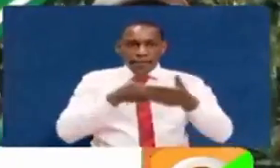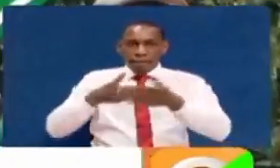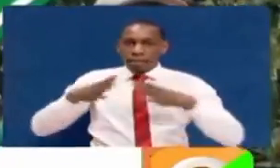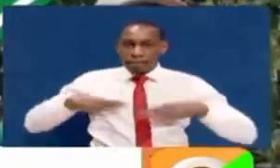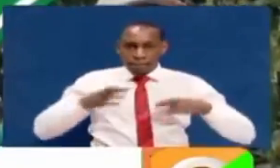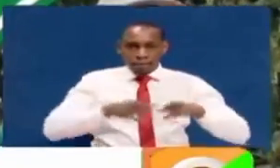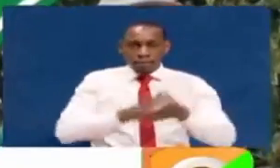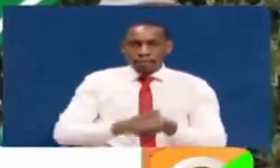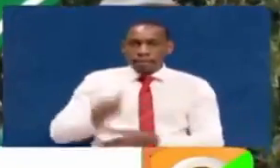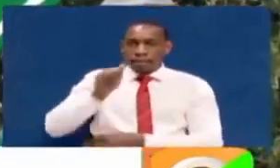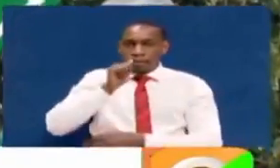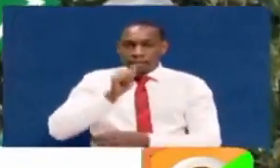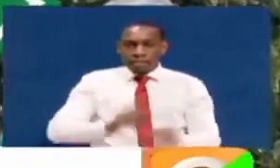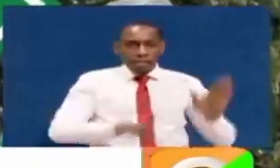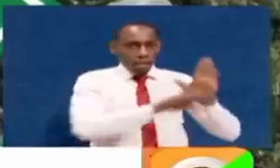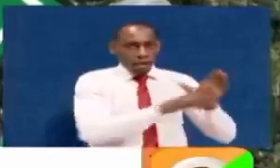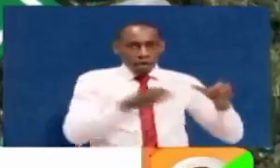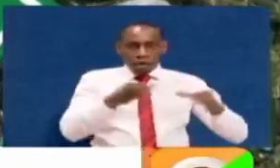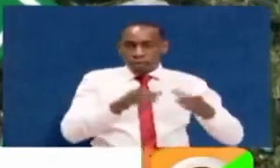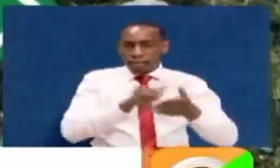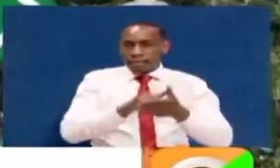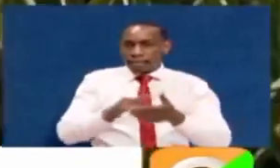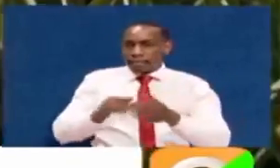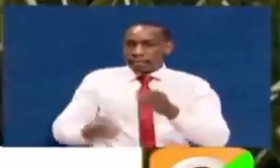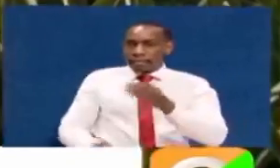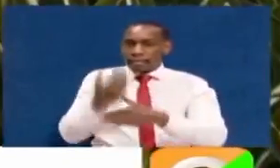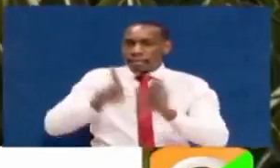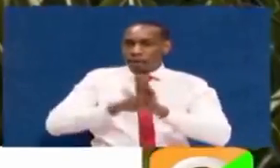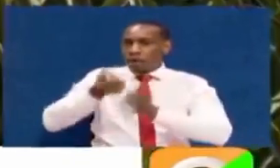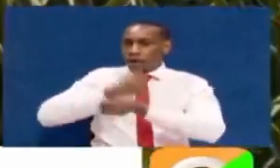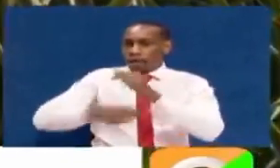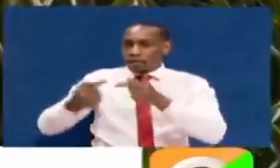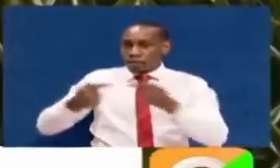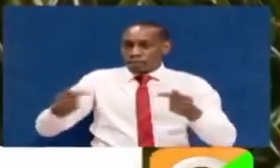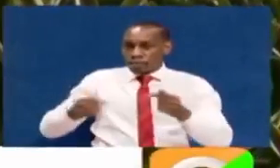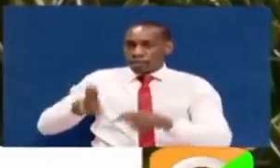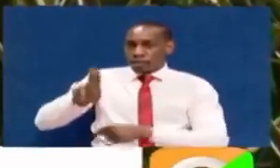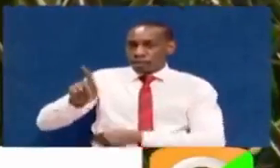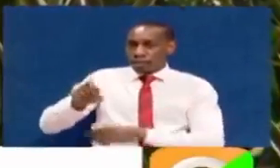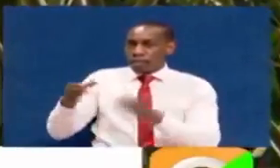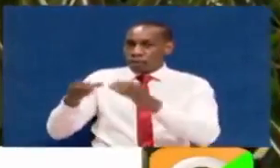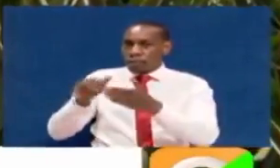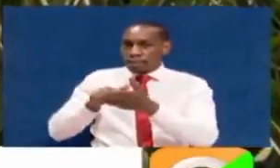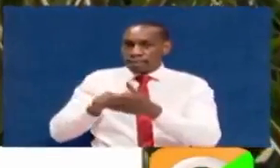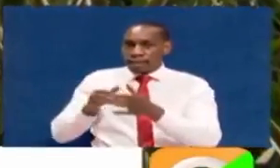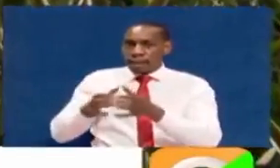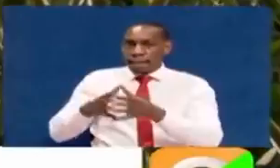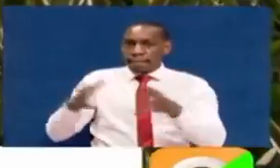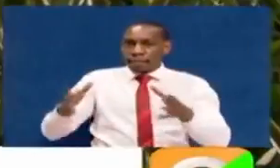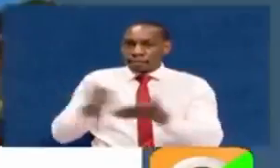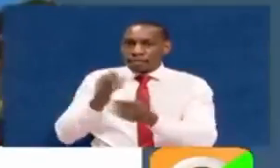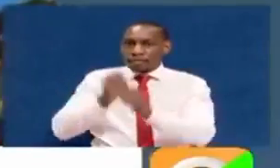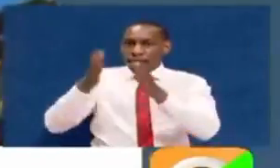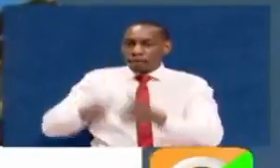residents. British law firm Lay Day said on Sunday that it had initiated legal action against UK firm Camellia, the majority shareholder